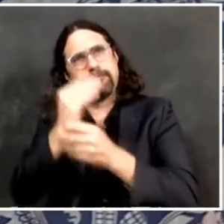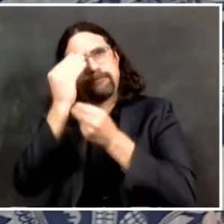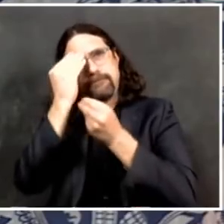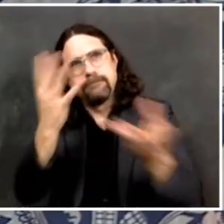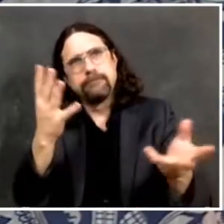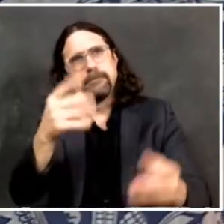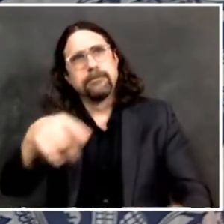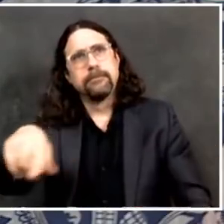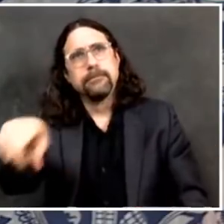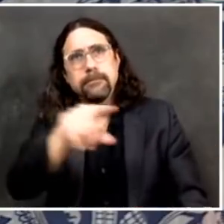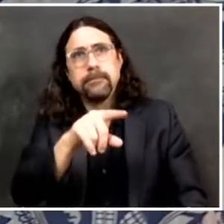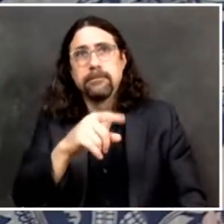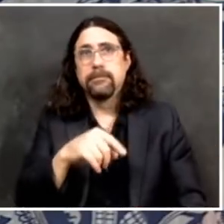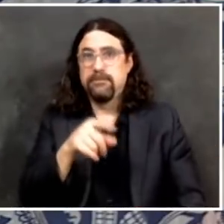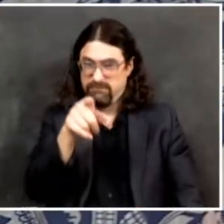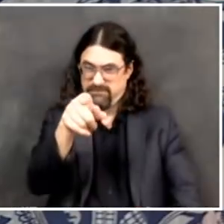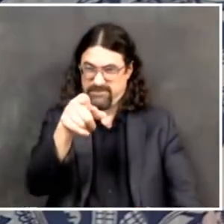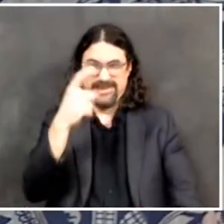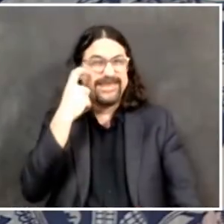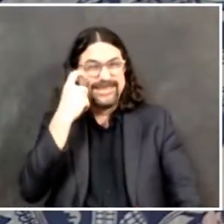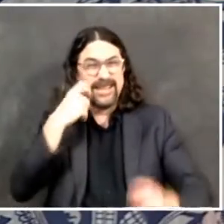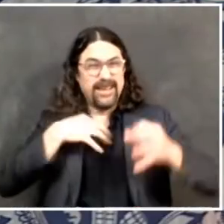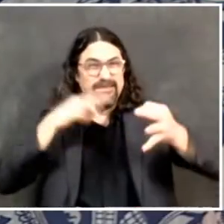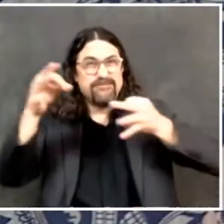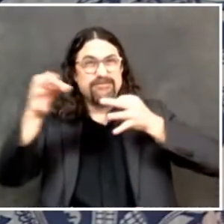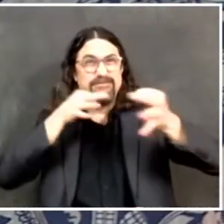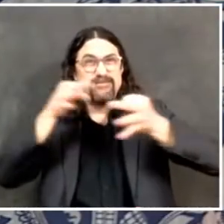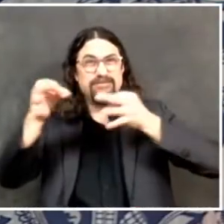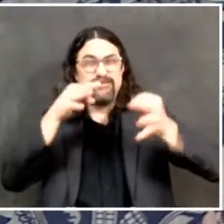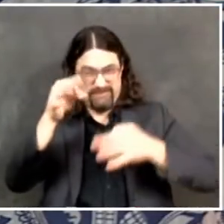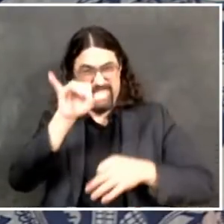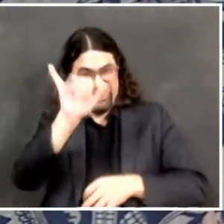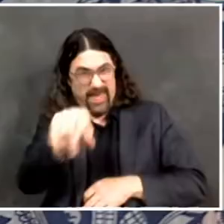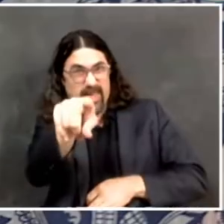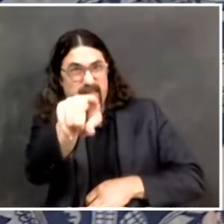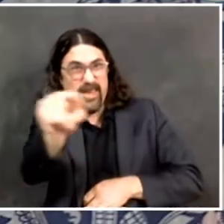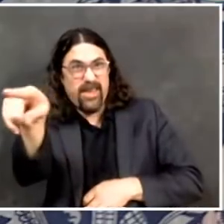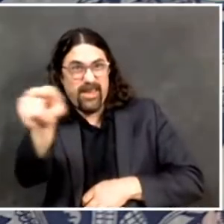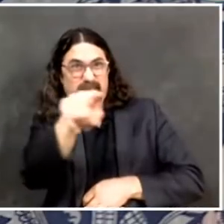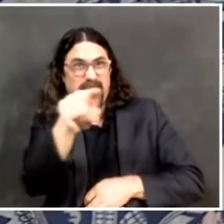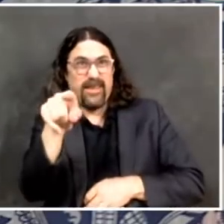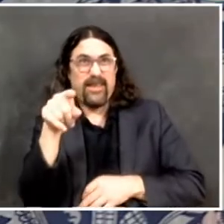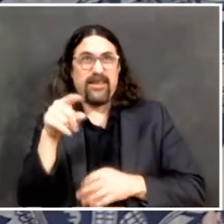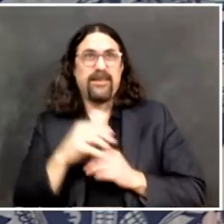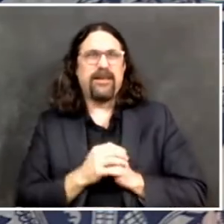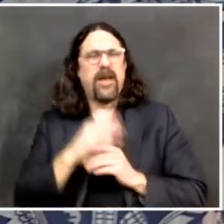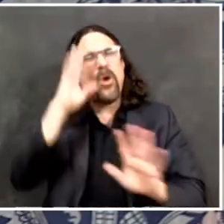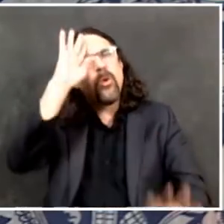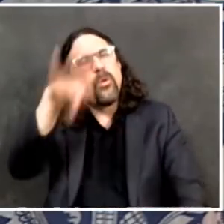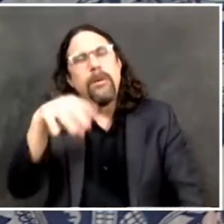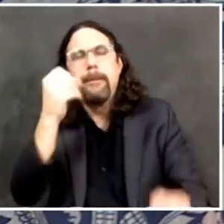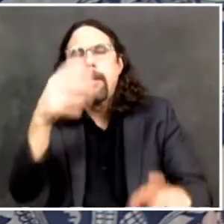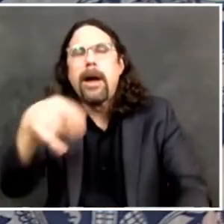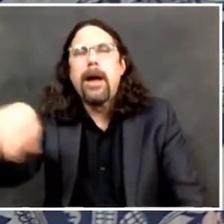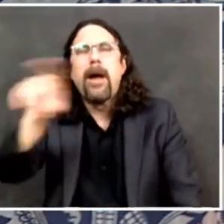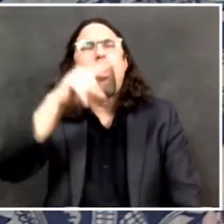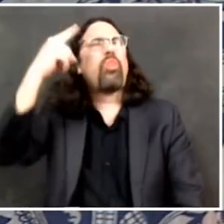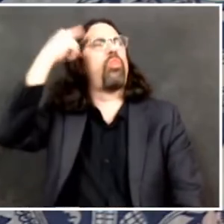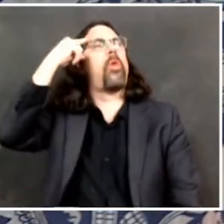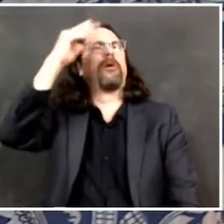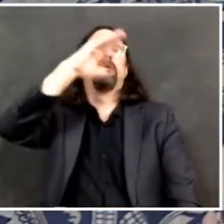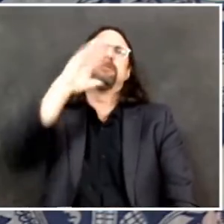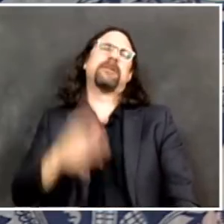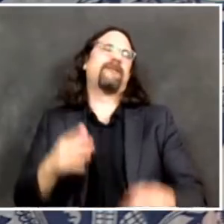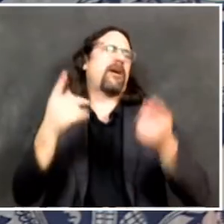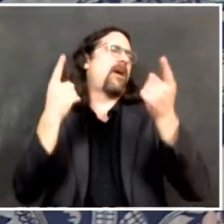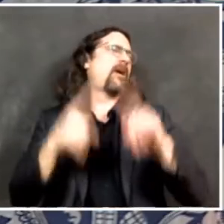problem, even if they couldn't have imagined just weeks ago they'd be dealing with it, here is the simple mission of your